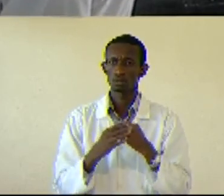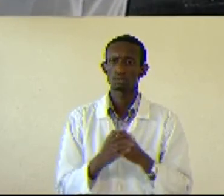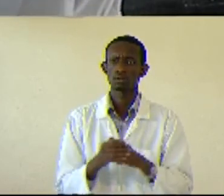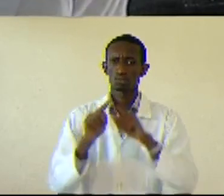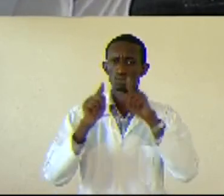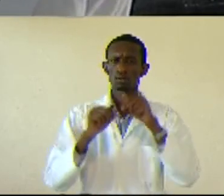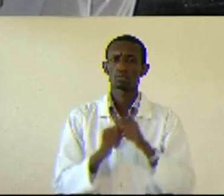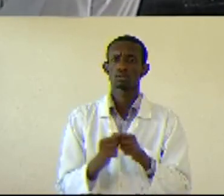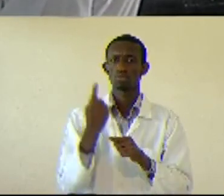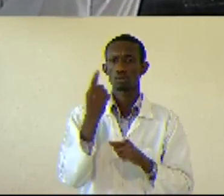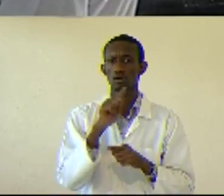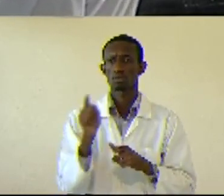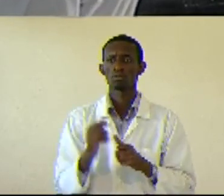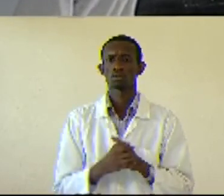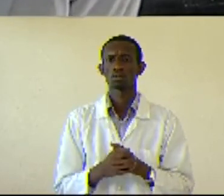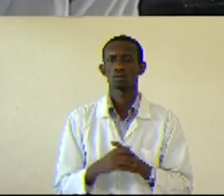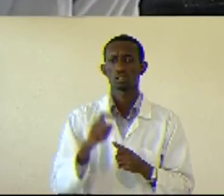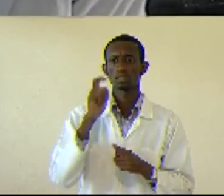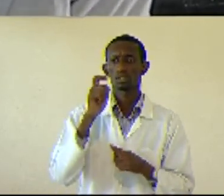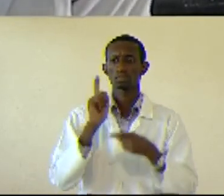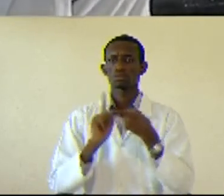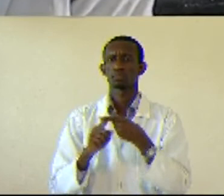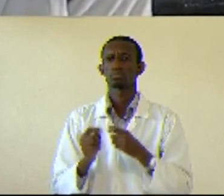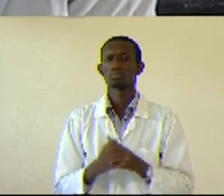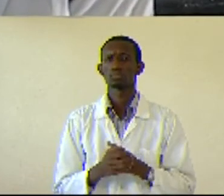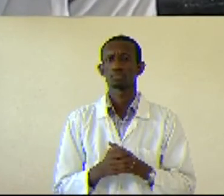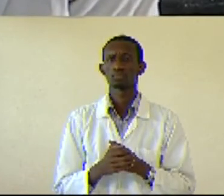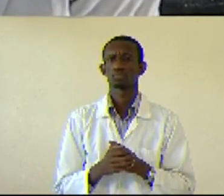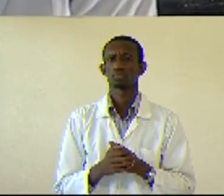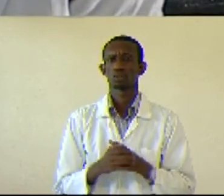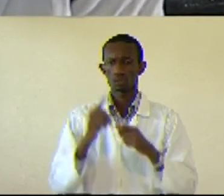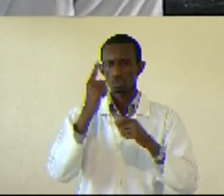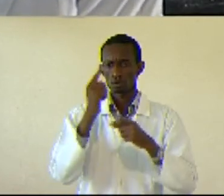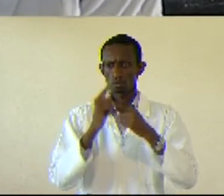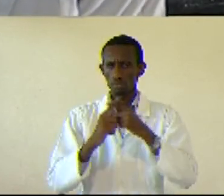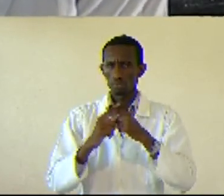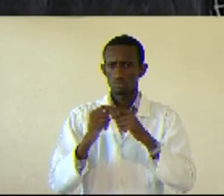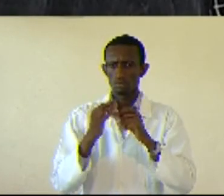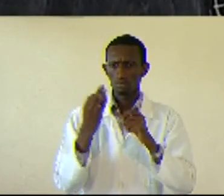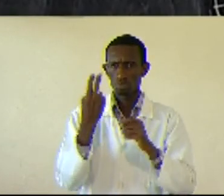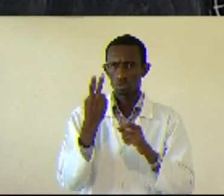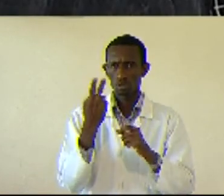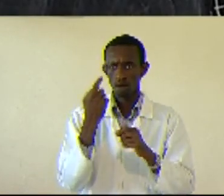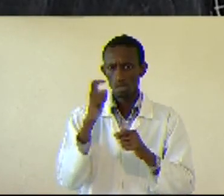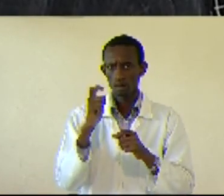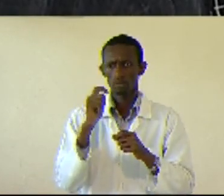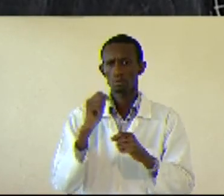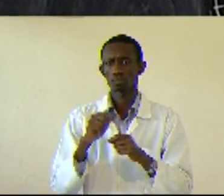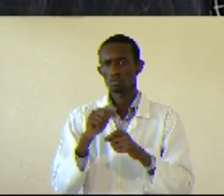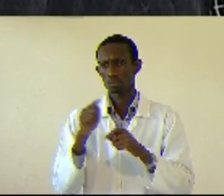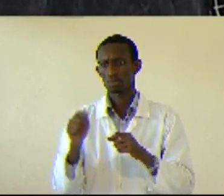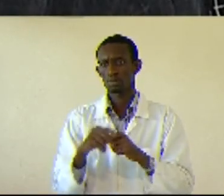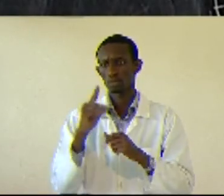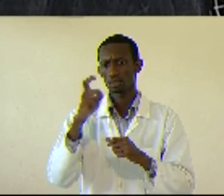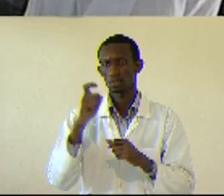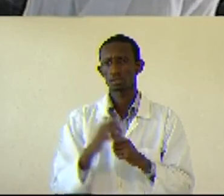of 1 over x times square root of x squared minus 1 dx, which is